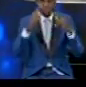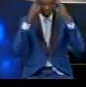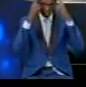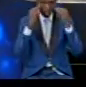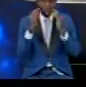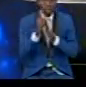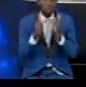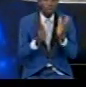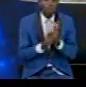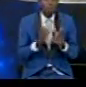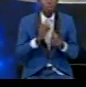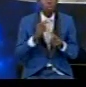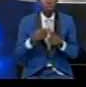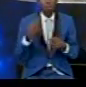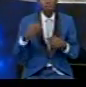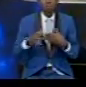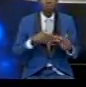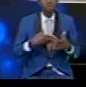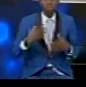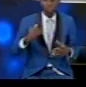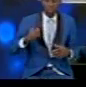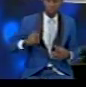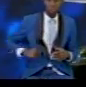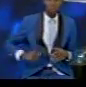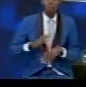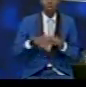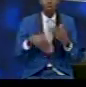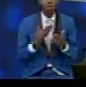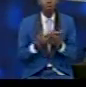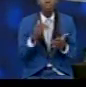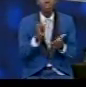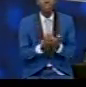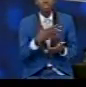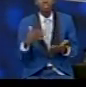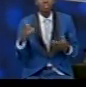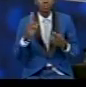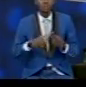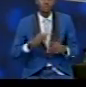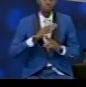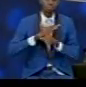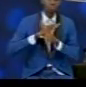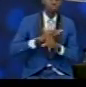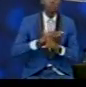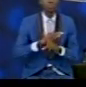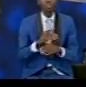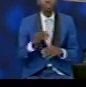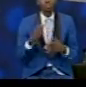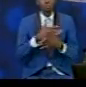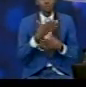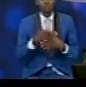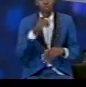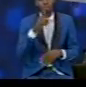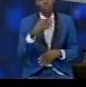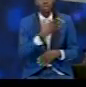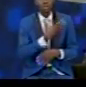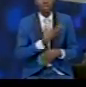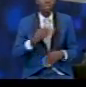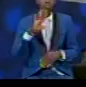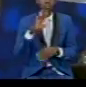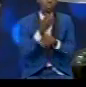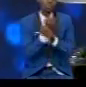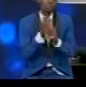or the circumcision or all those rituals to stand as a stumbling block between you and your